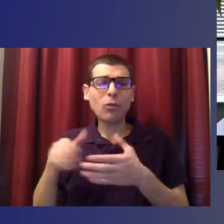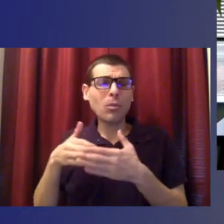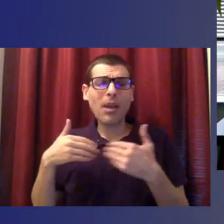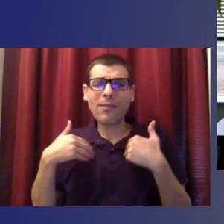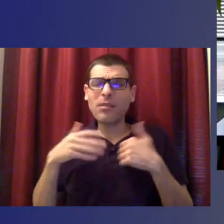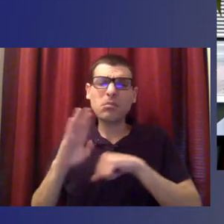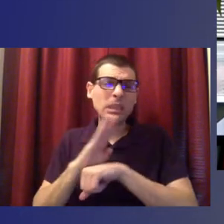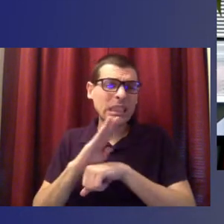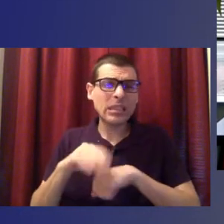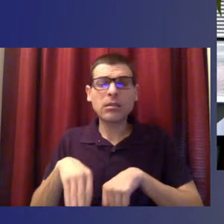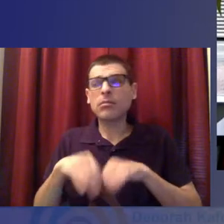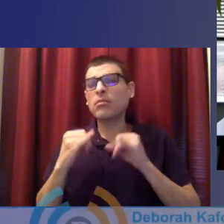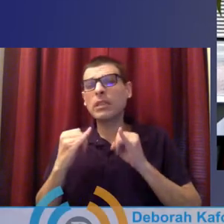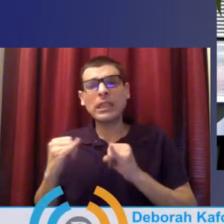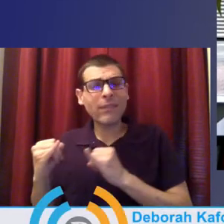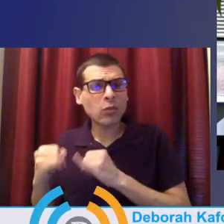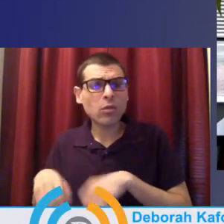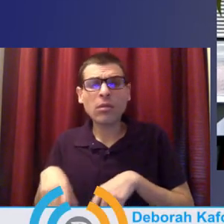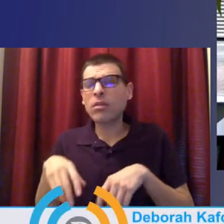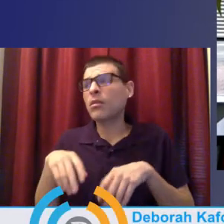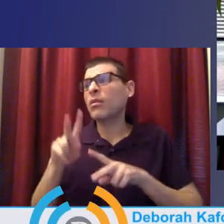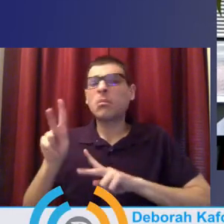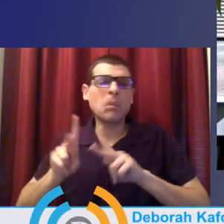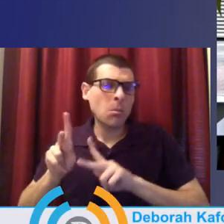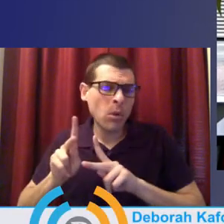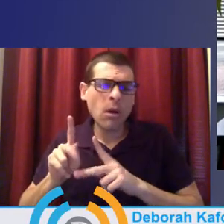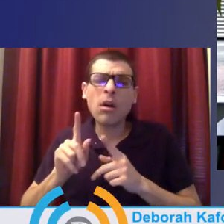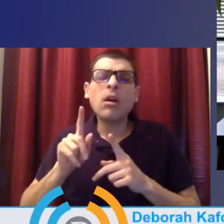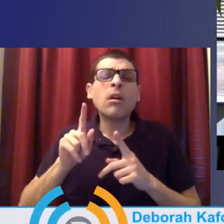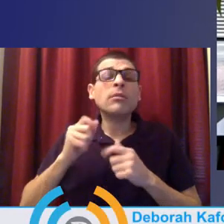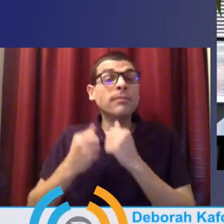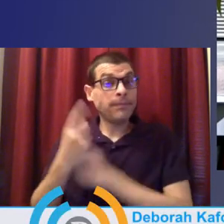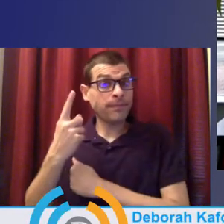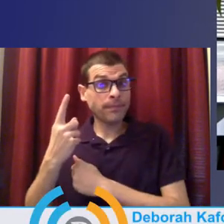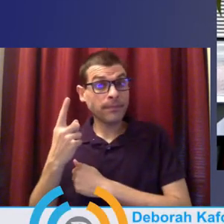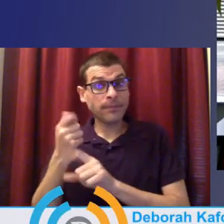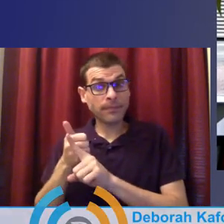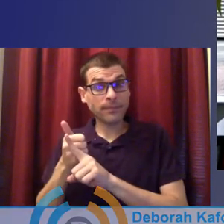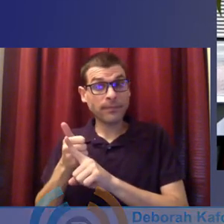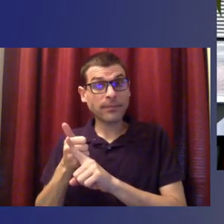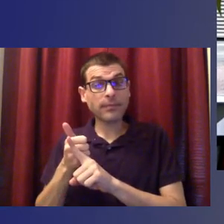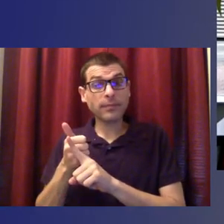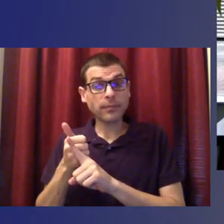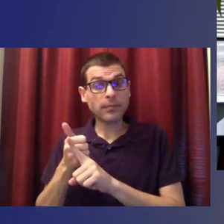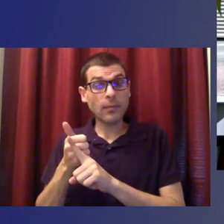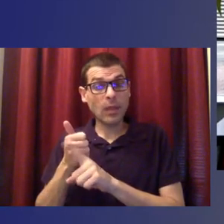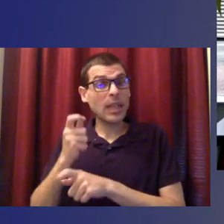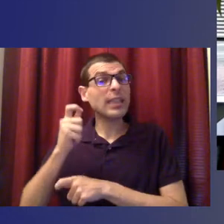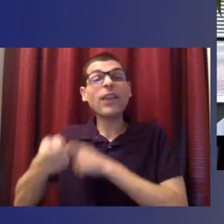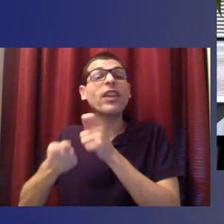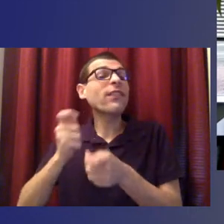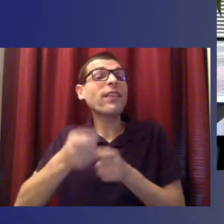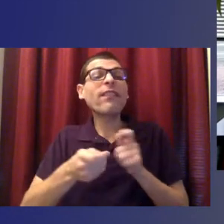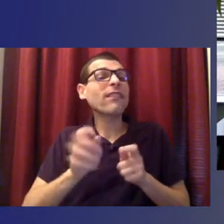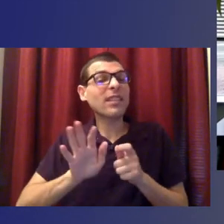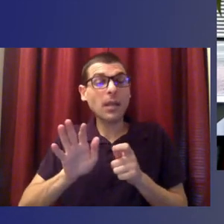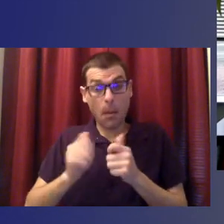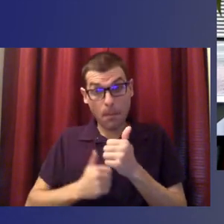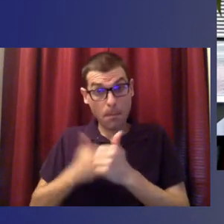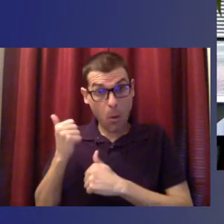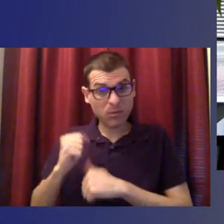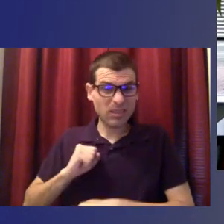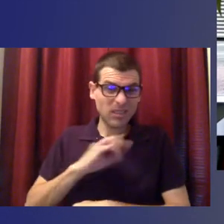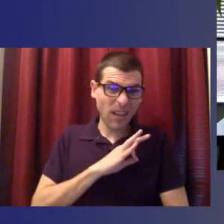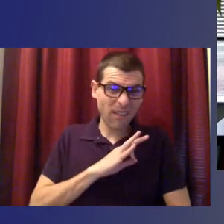and almost, I would say most importantly, people who have experienced or are experiencing homelessness themselves. And